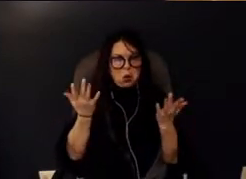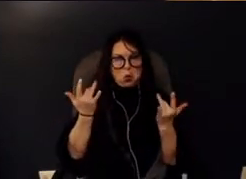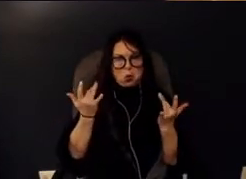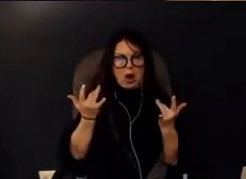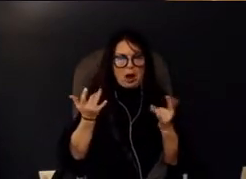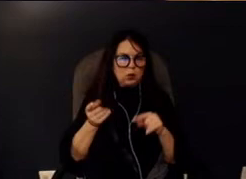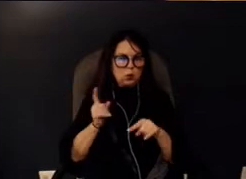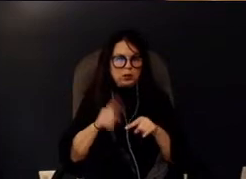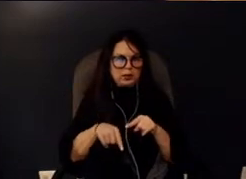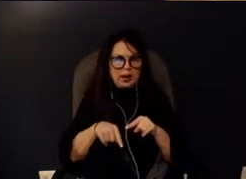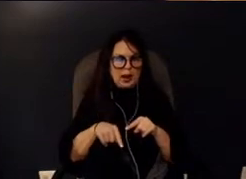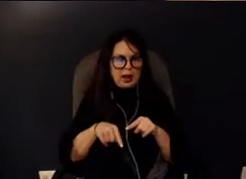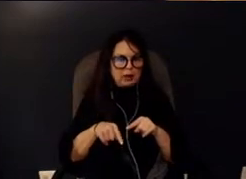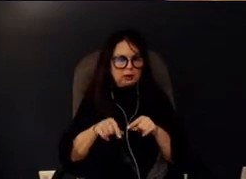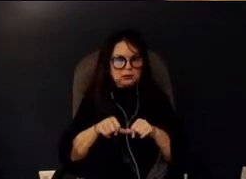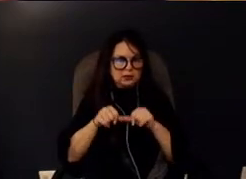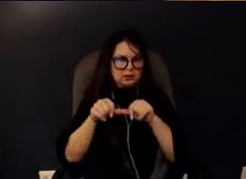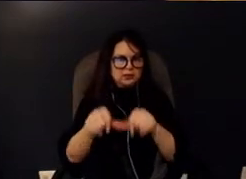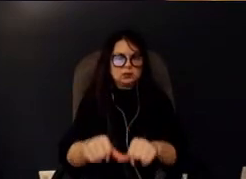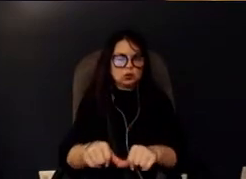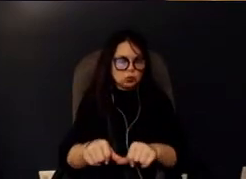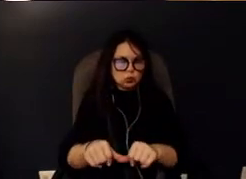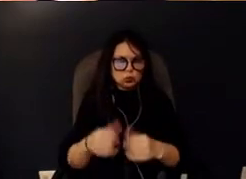why in the way it is, or